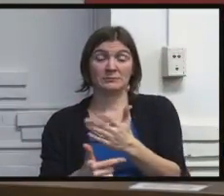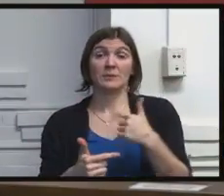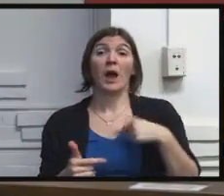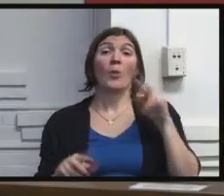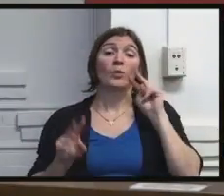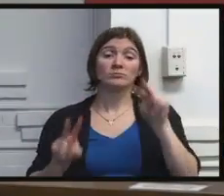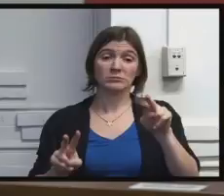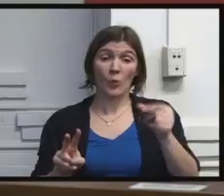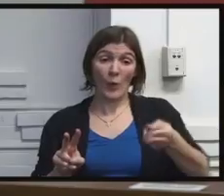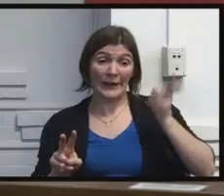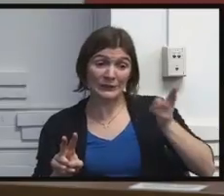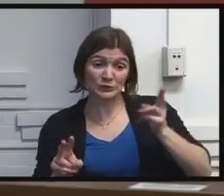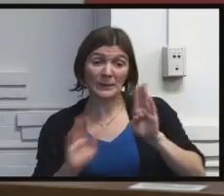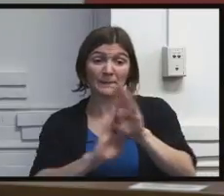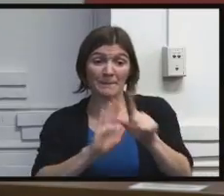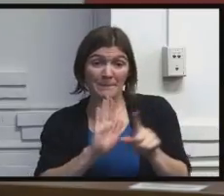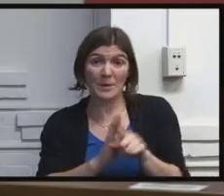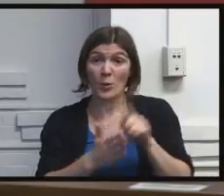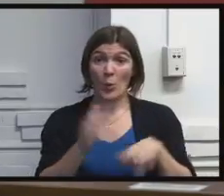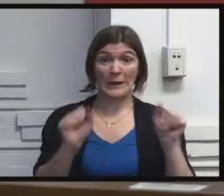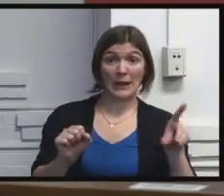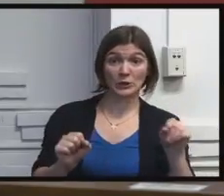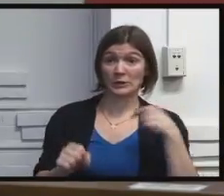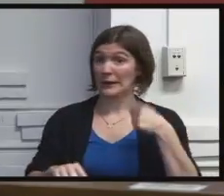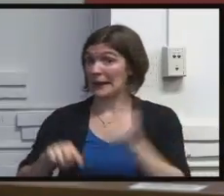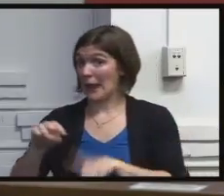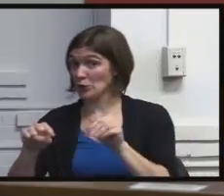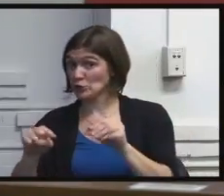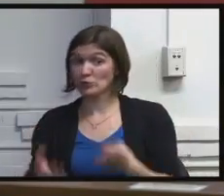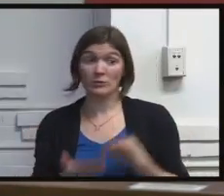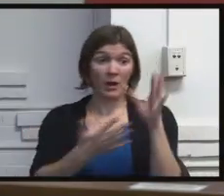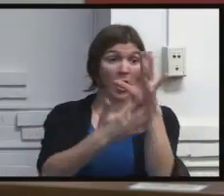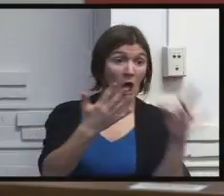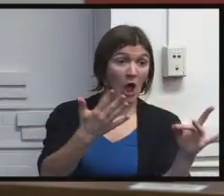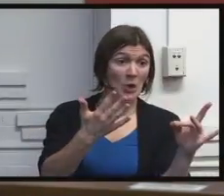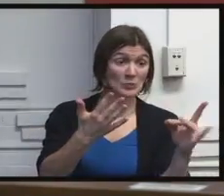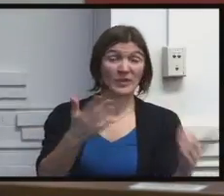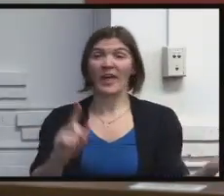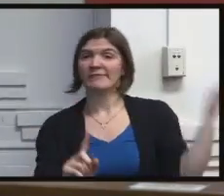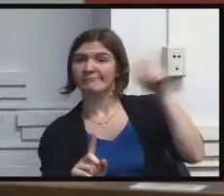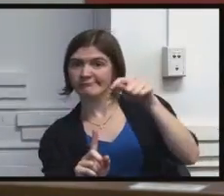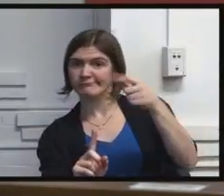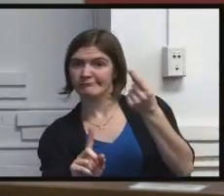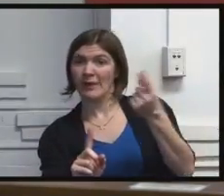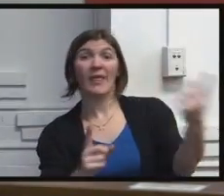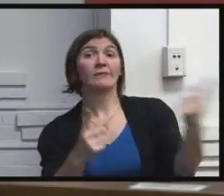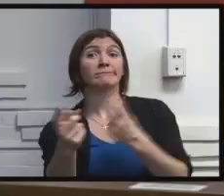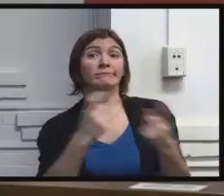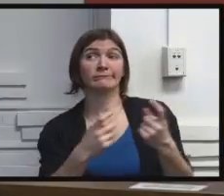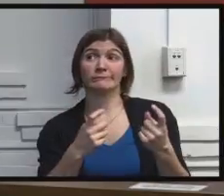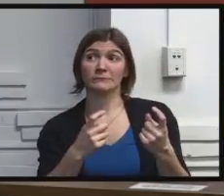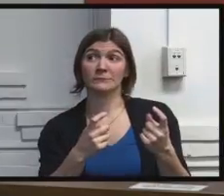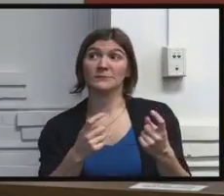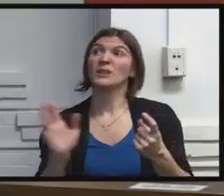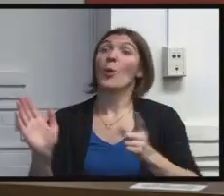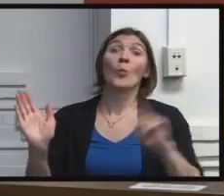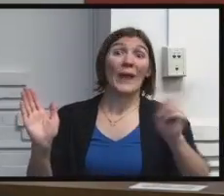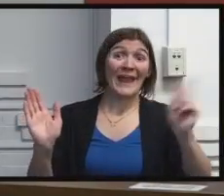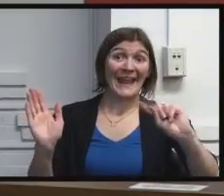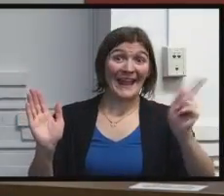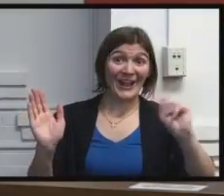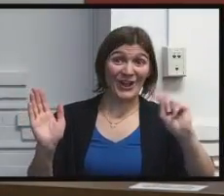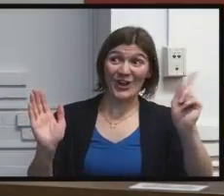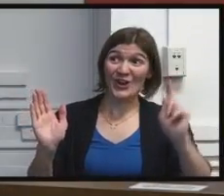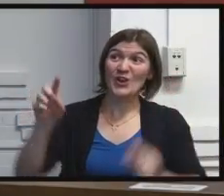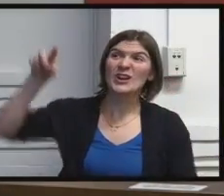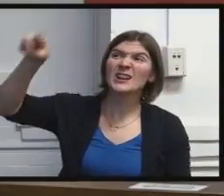looked at in terms of constraints, the alternatives that were considered, the recommended alternative, and then provide an opportunity to ask questions. So here's where the